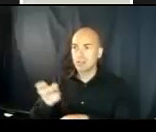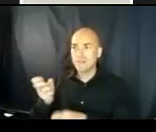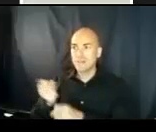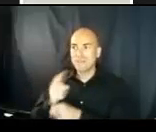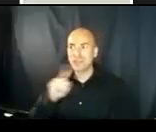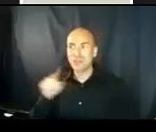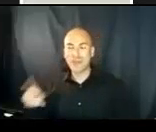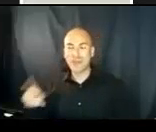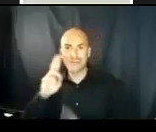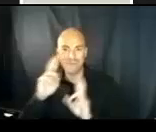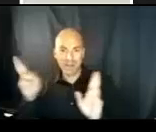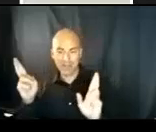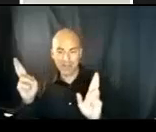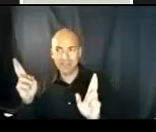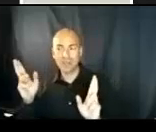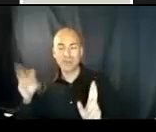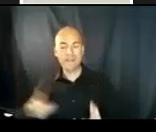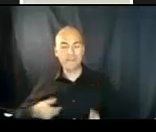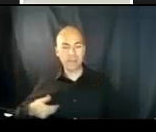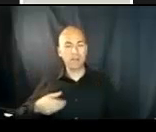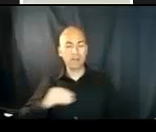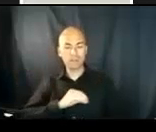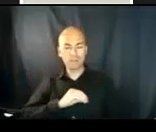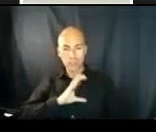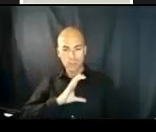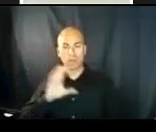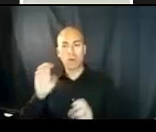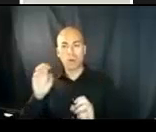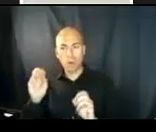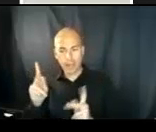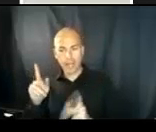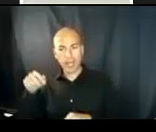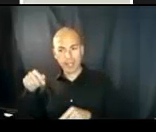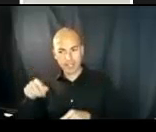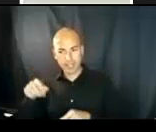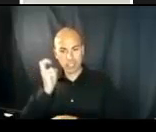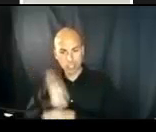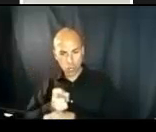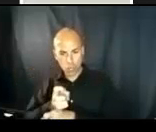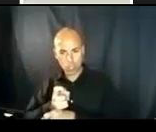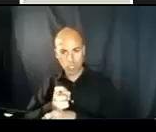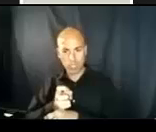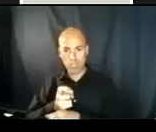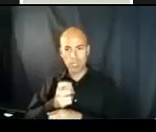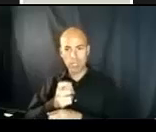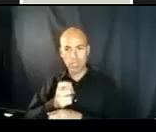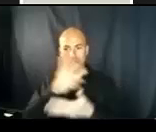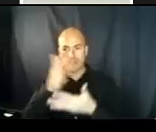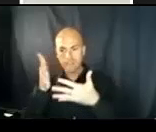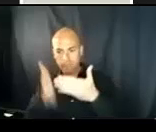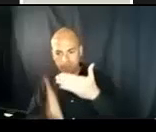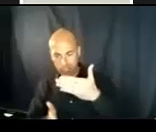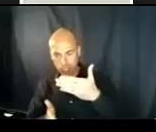okay, that they're taking a risk, that it's okay to make mistakes, that they can go back into their lesson and they can try. Those are things that we